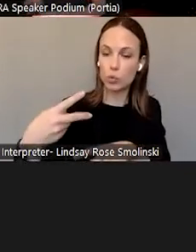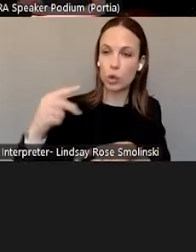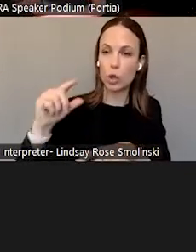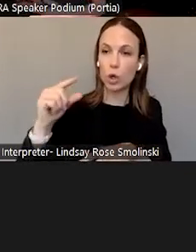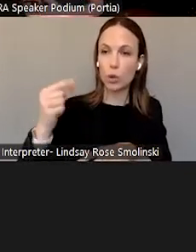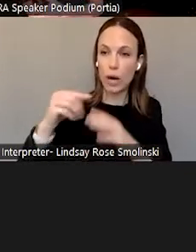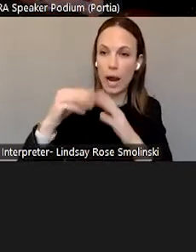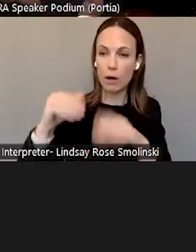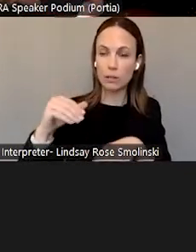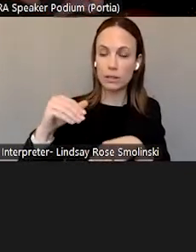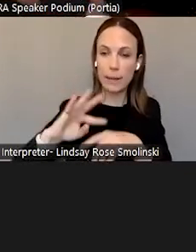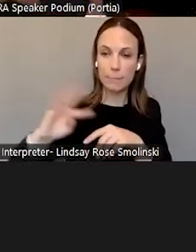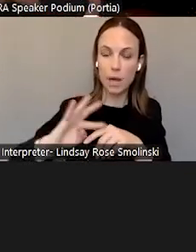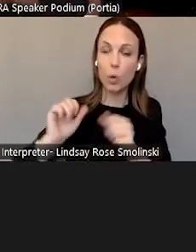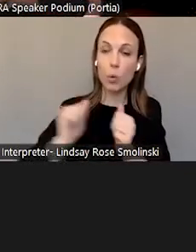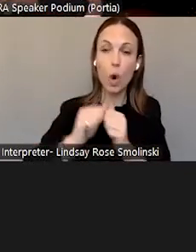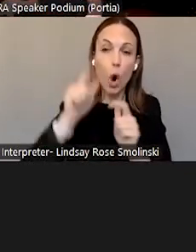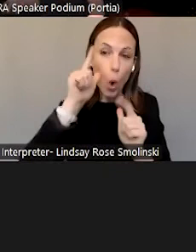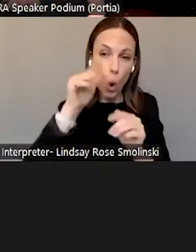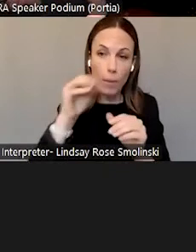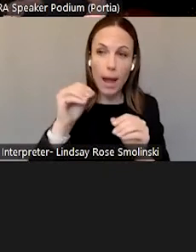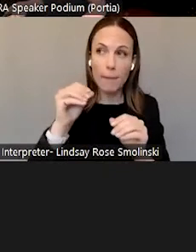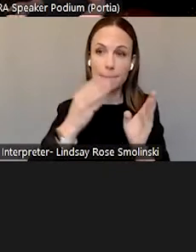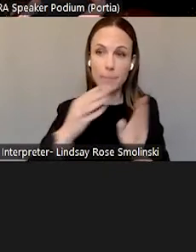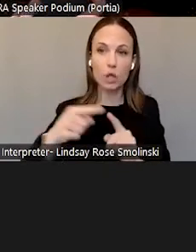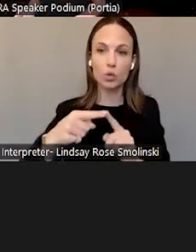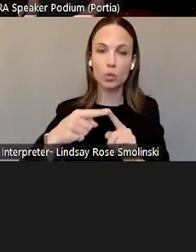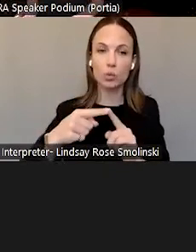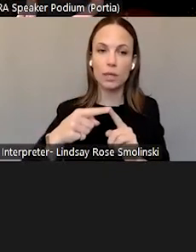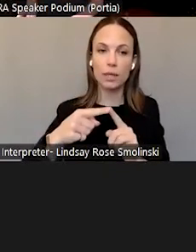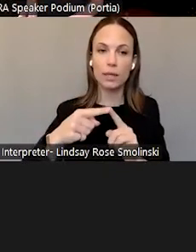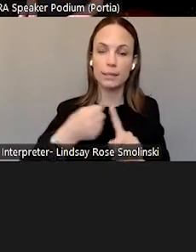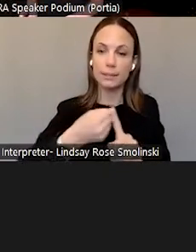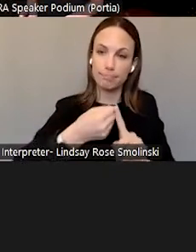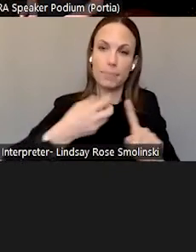emissions with hopes and plans to expand that to Scope 3 as well.